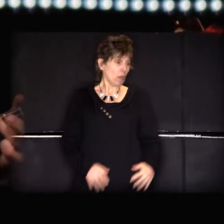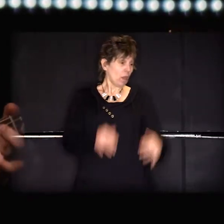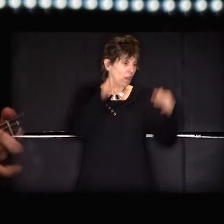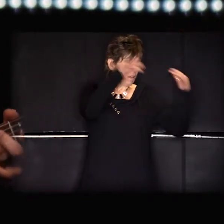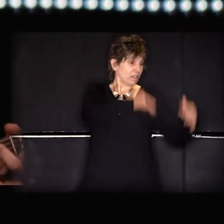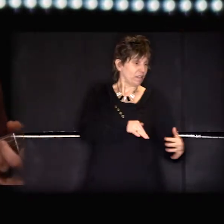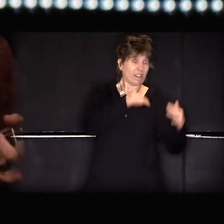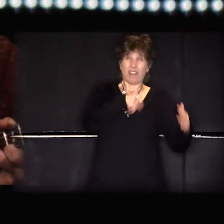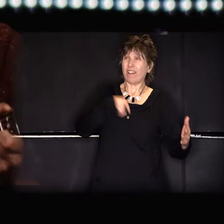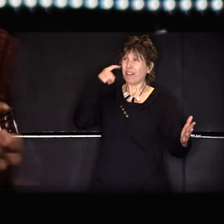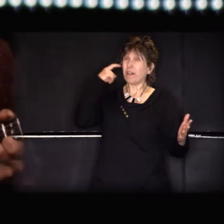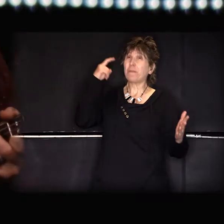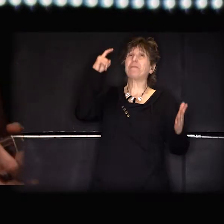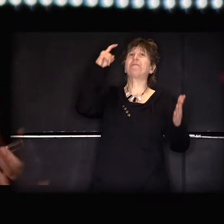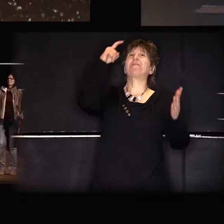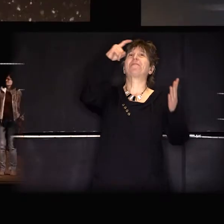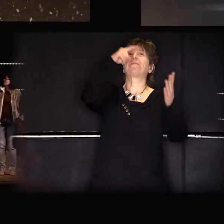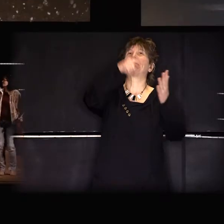battle.